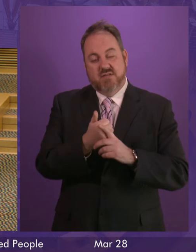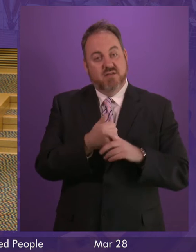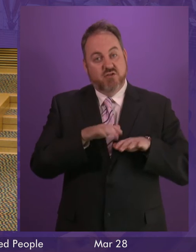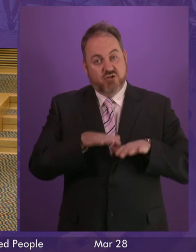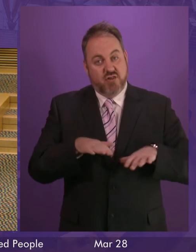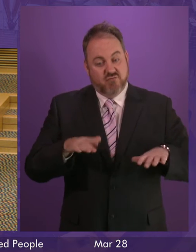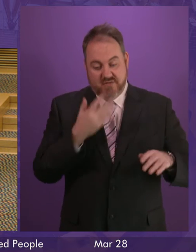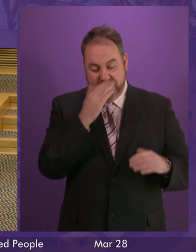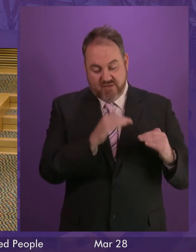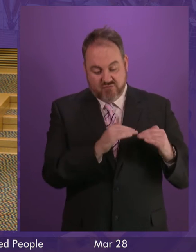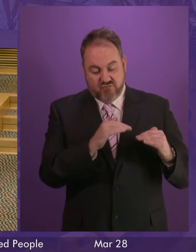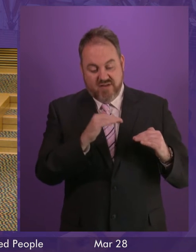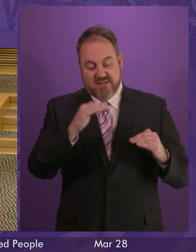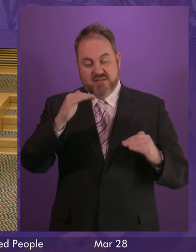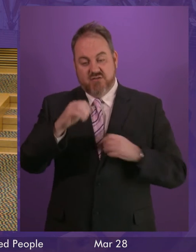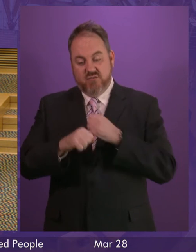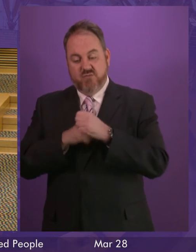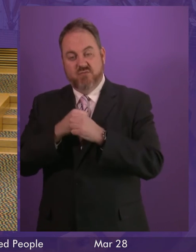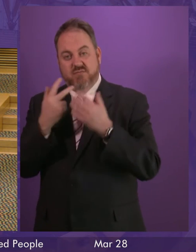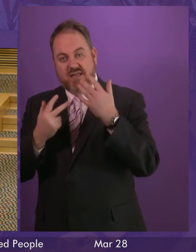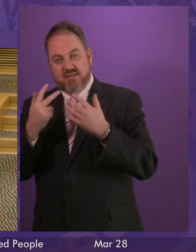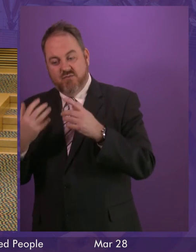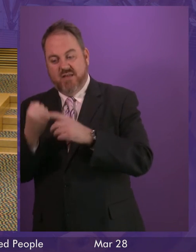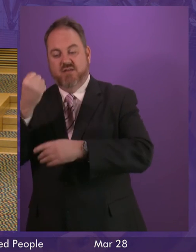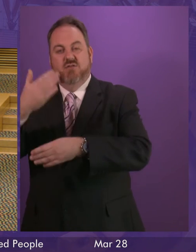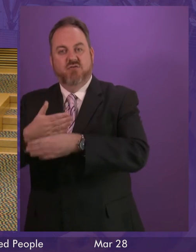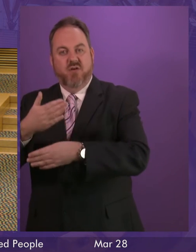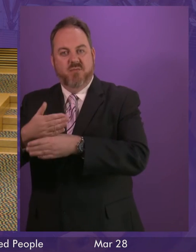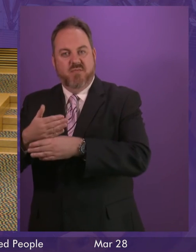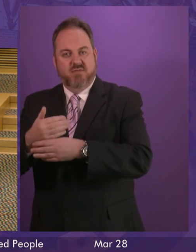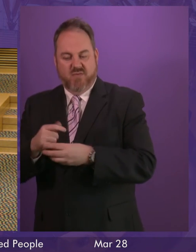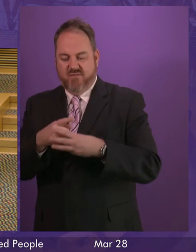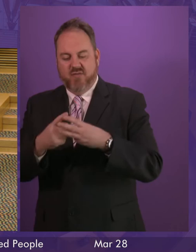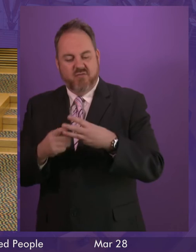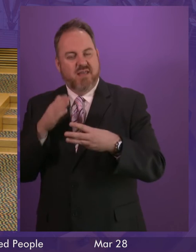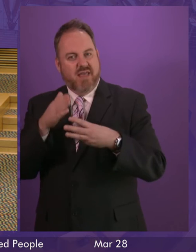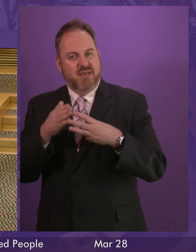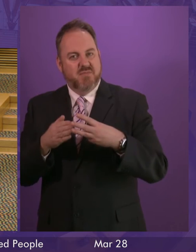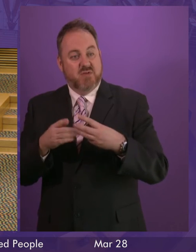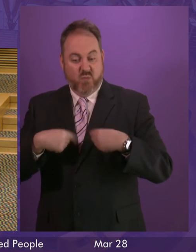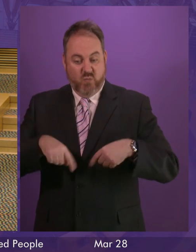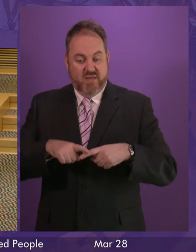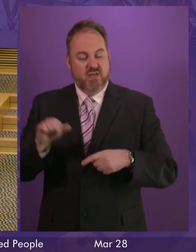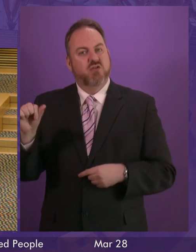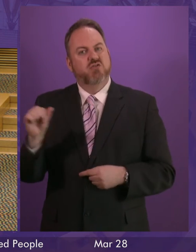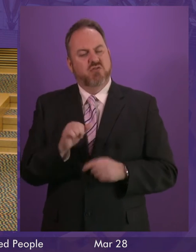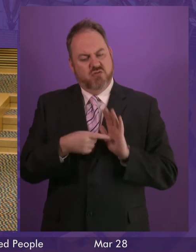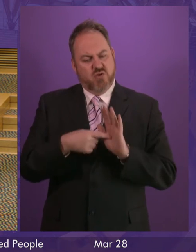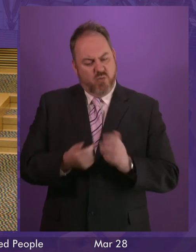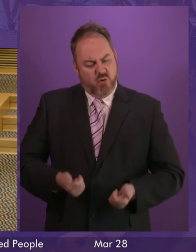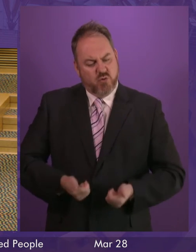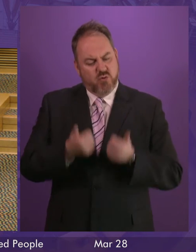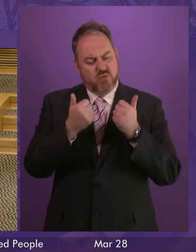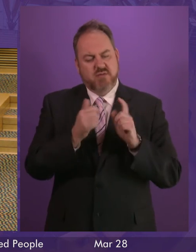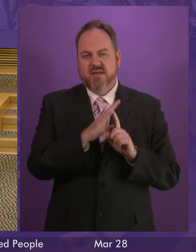key time in their life. To be successful in implementing this plan, we believe that the Scottish Government must lead by example as both an employer